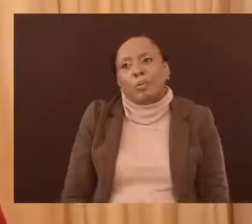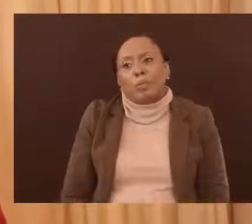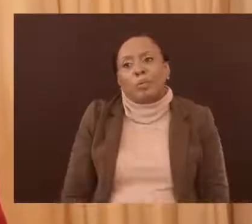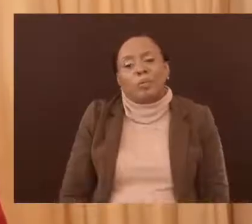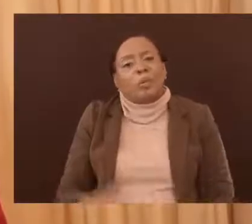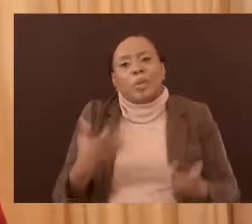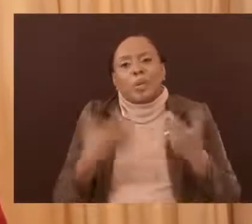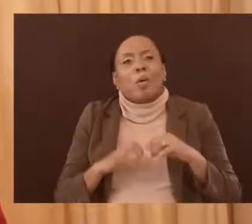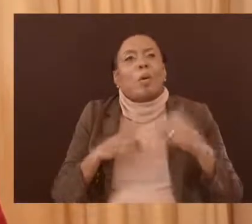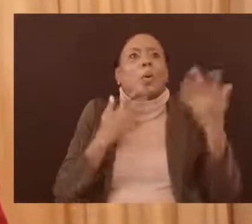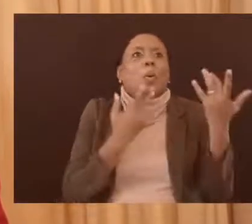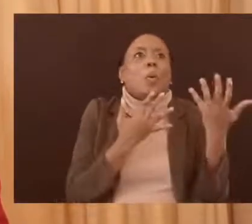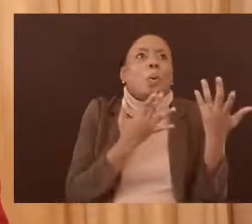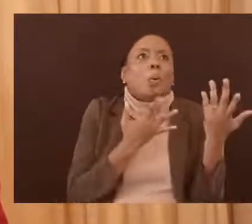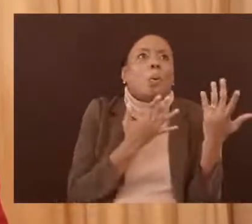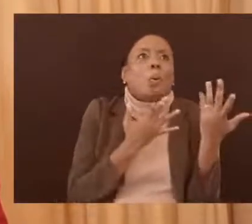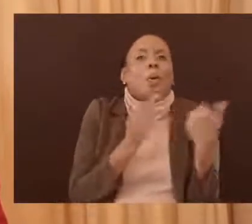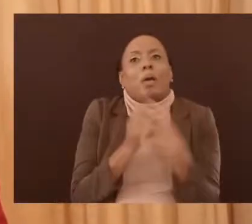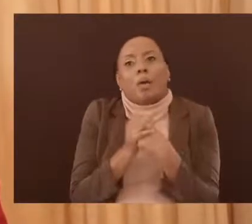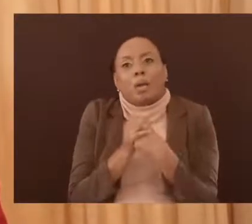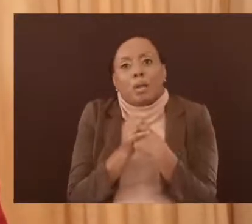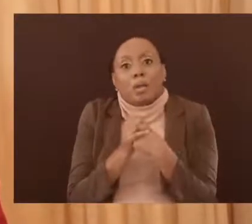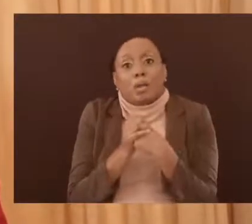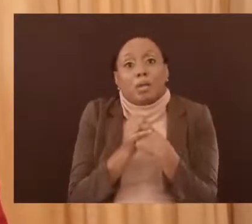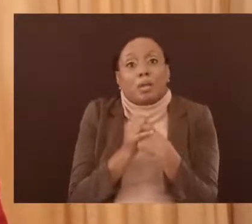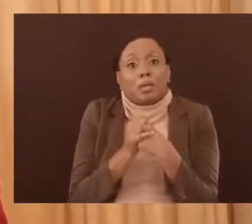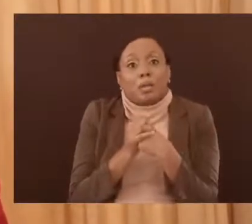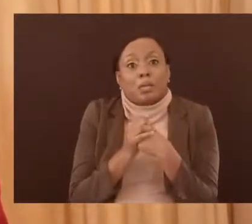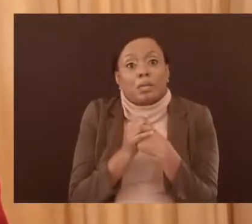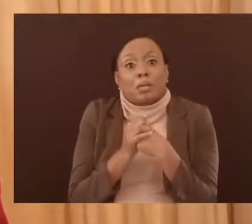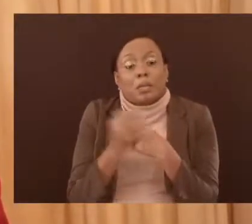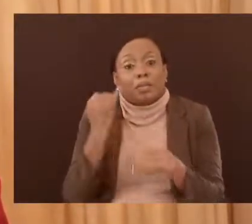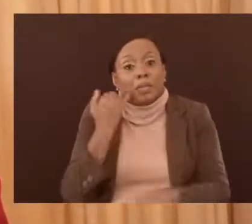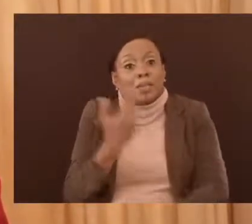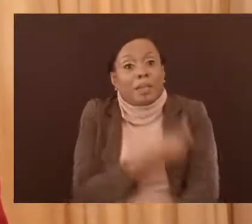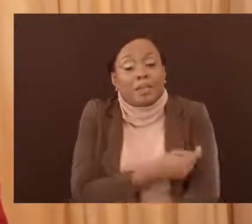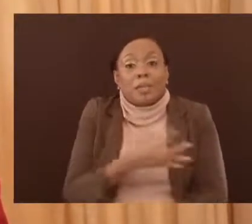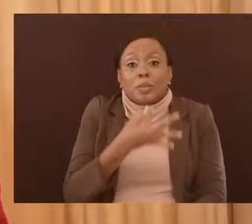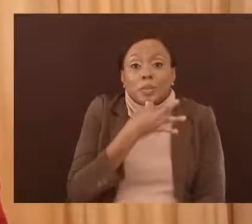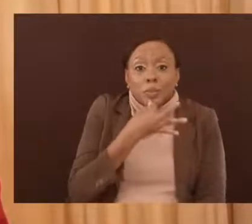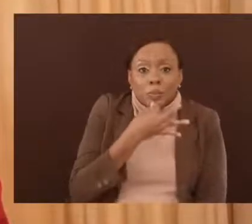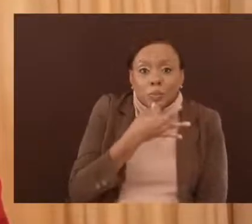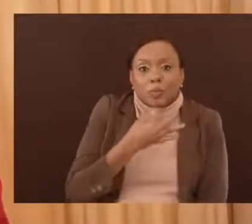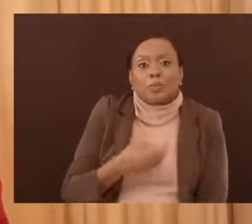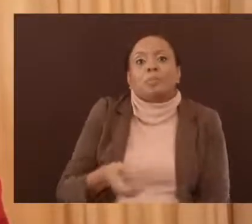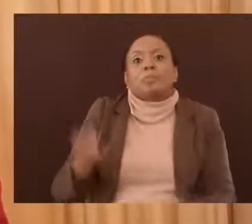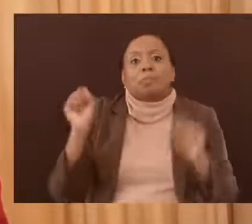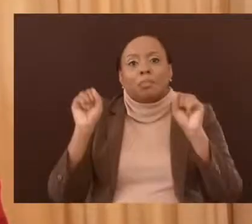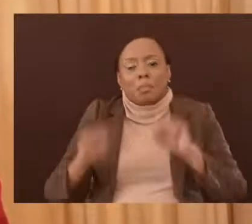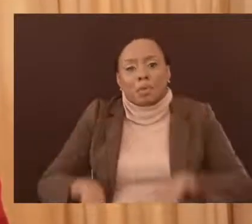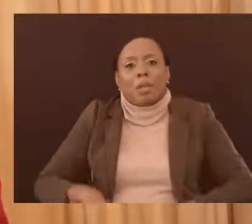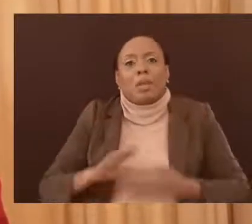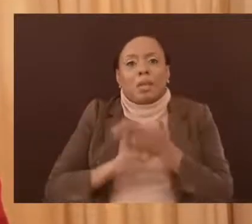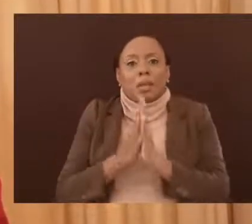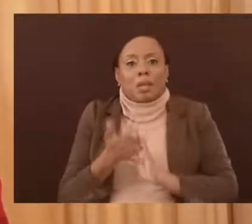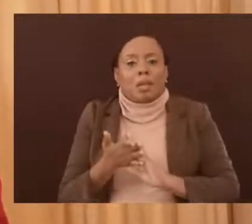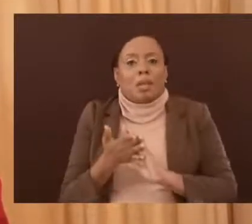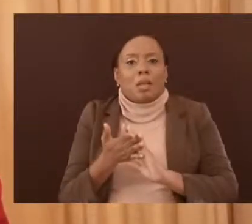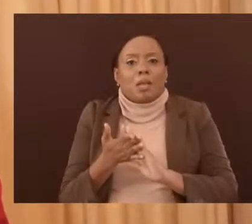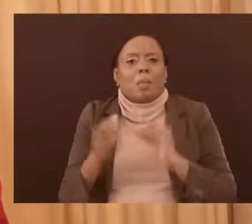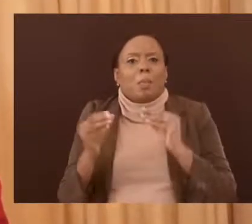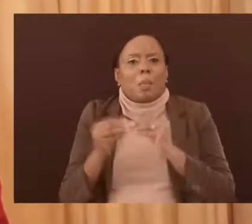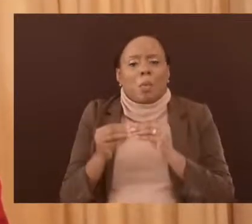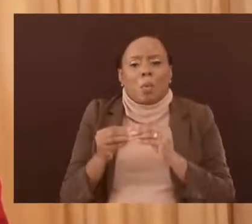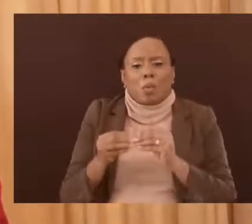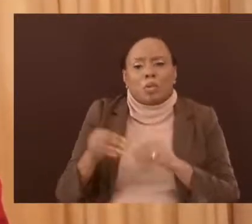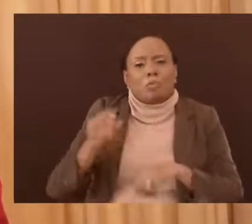to vaccinate. The sooner that you vaccinate our children, the sooner we're able to climb out of this and to make our way back